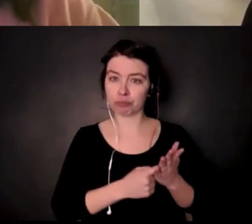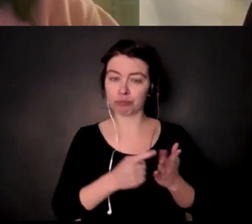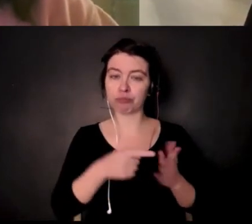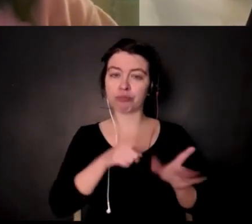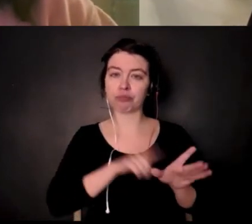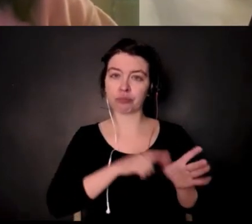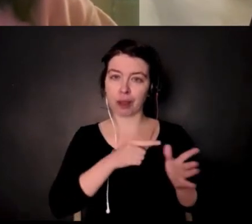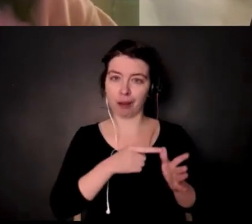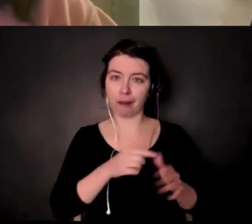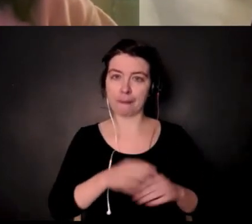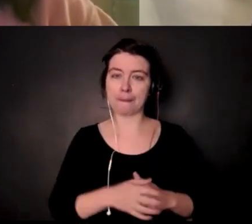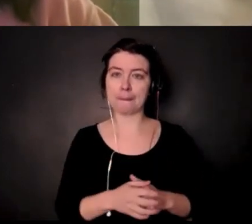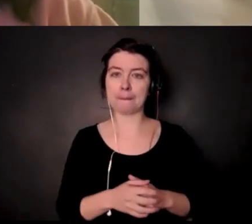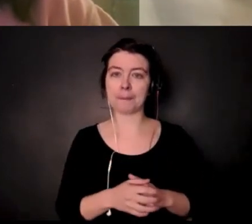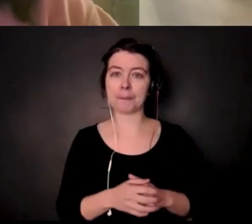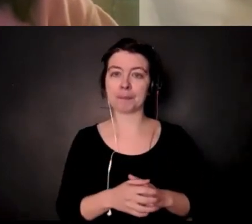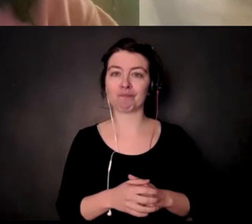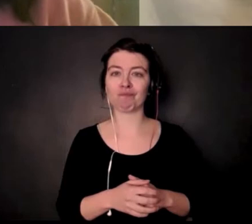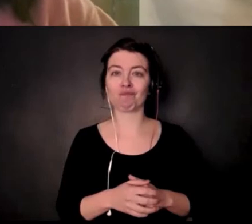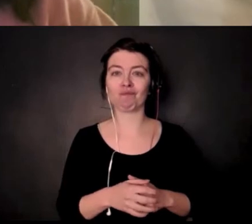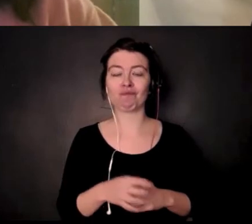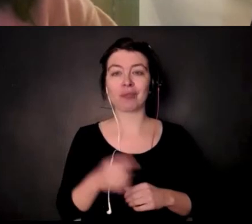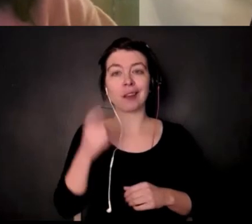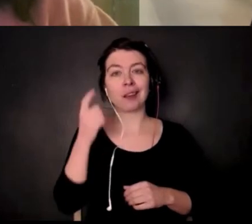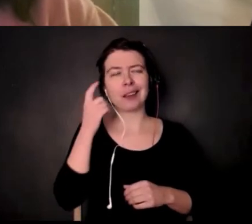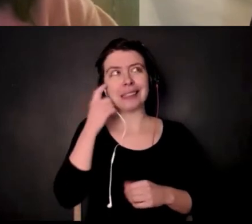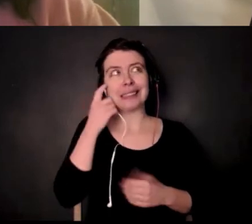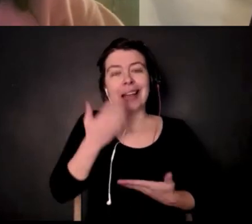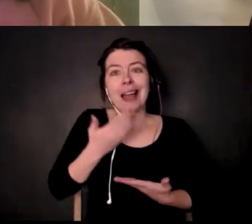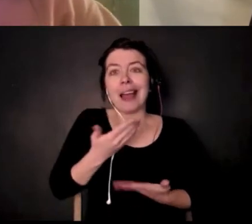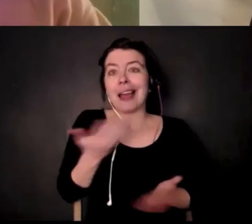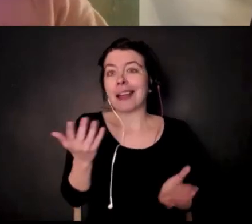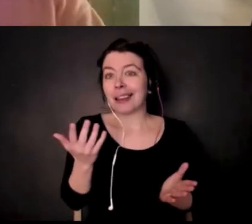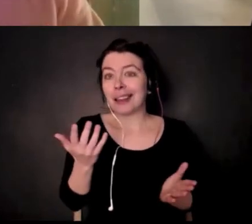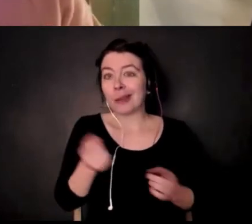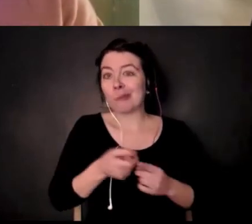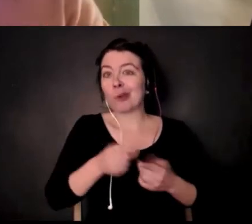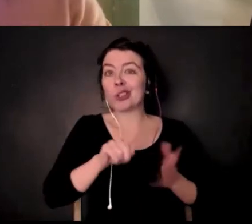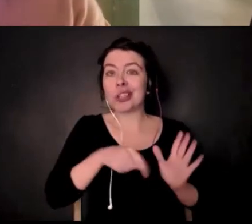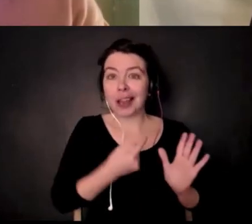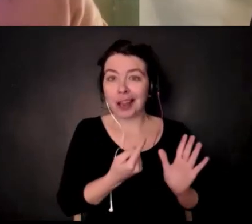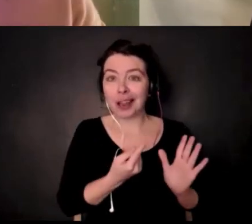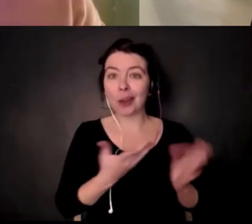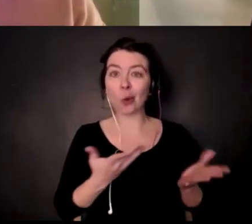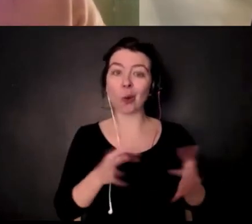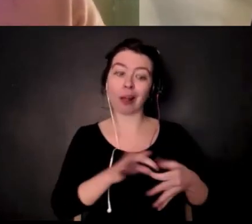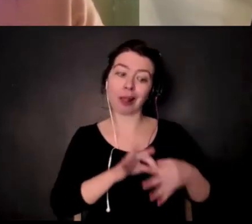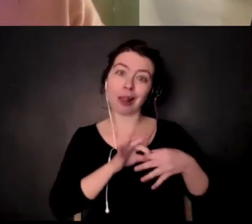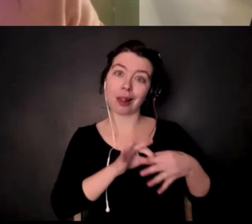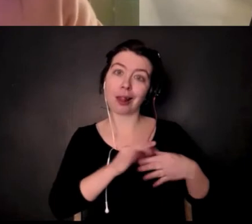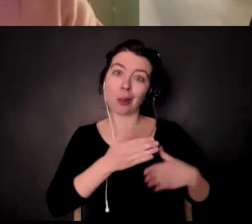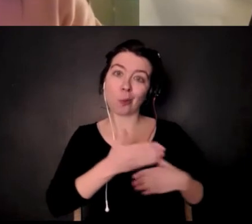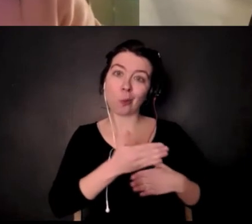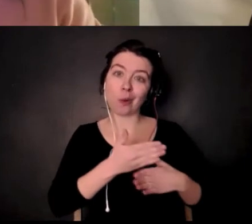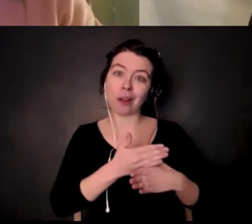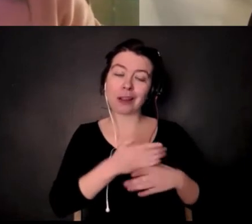I think that any projects or any collaboration that I'm doing with people is just like a different